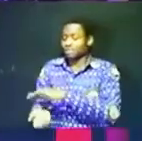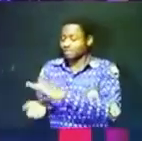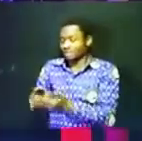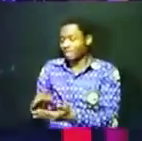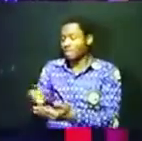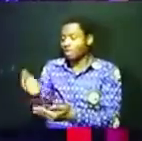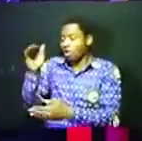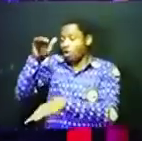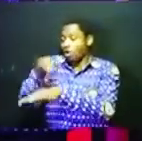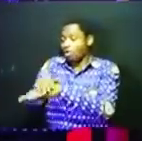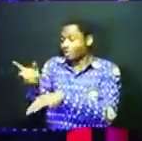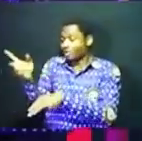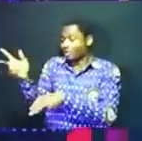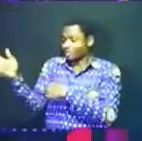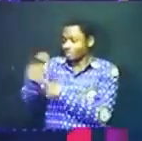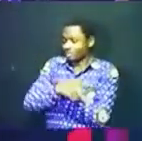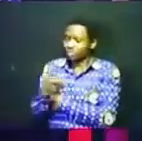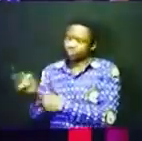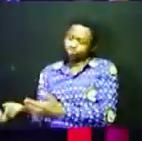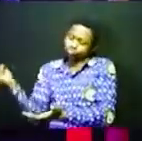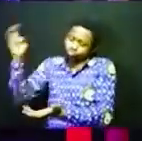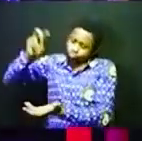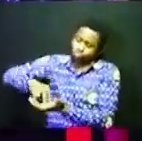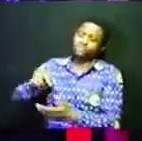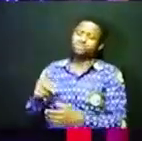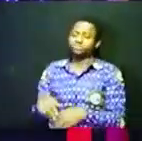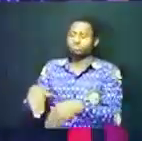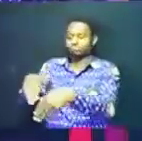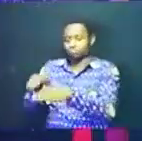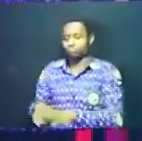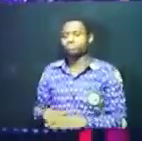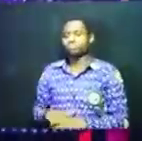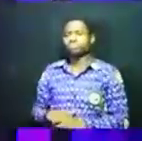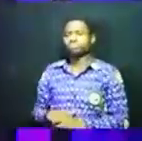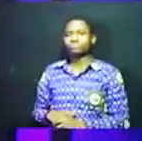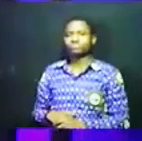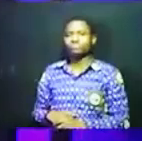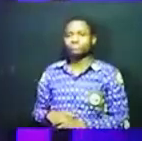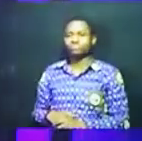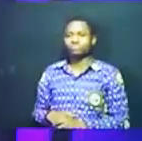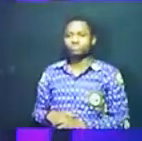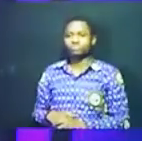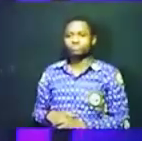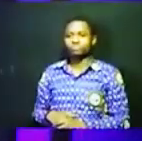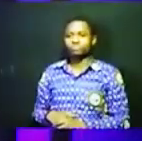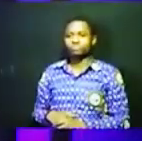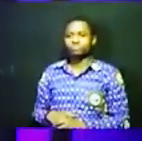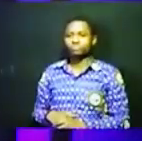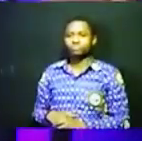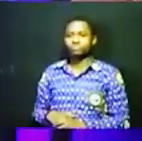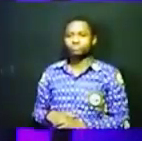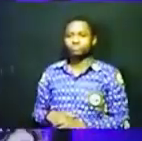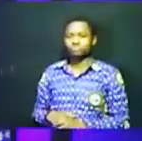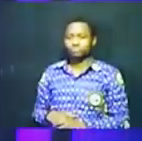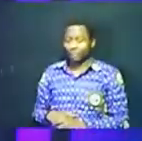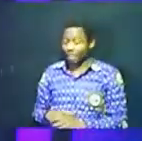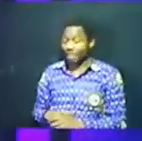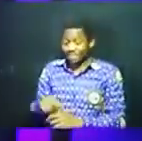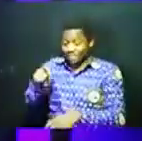the third day. So as at the time he was talking to them, this one had come